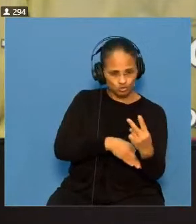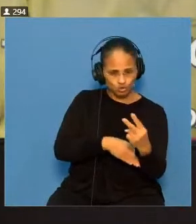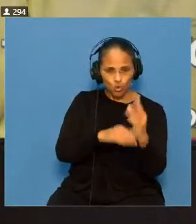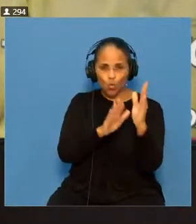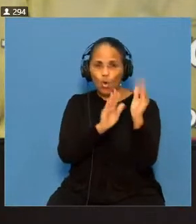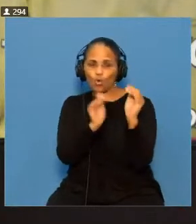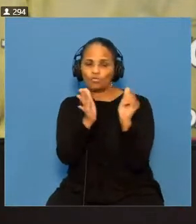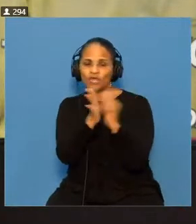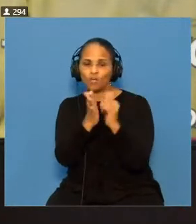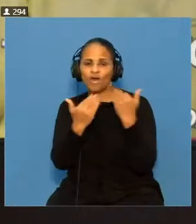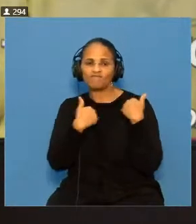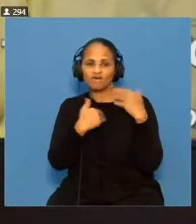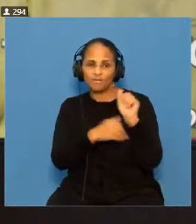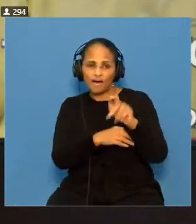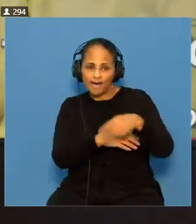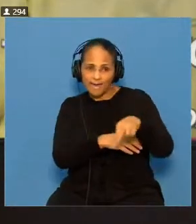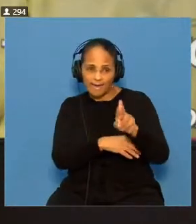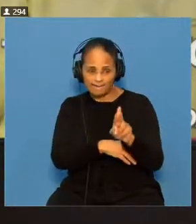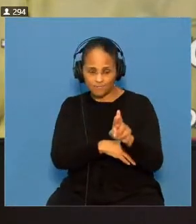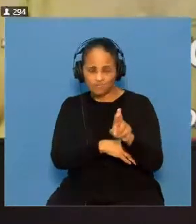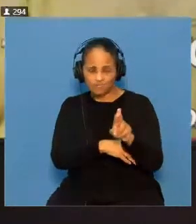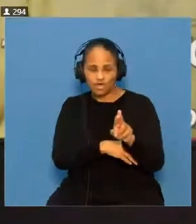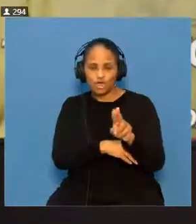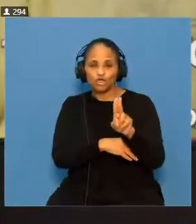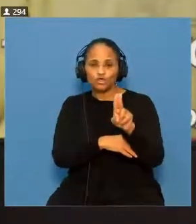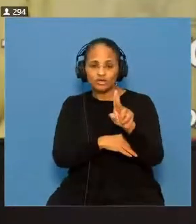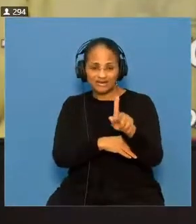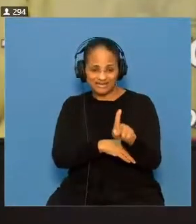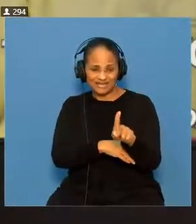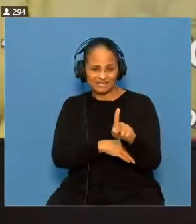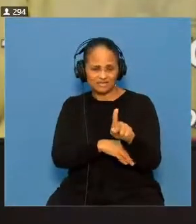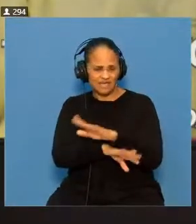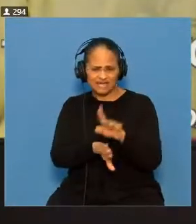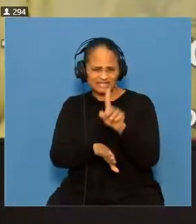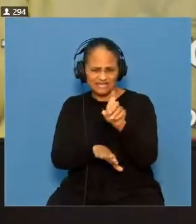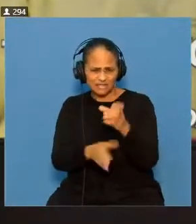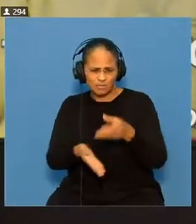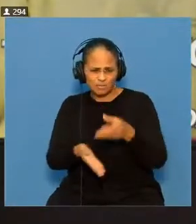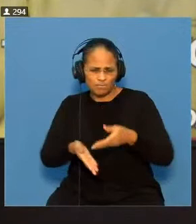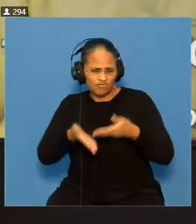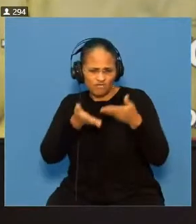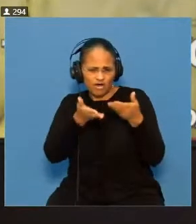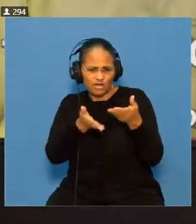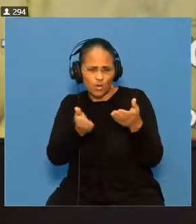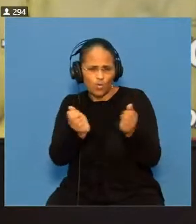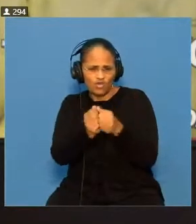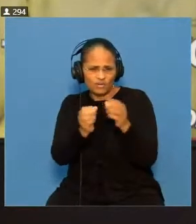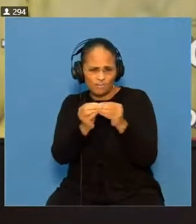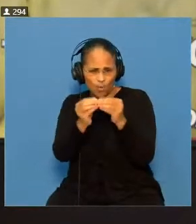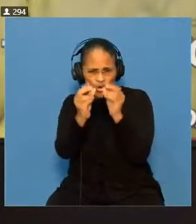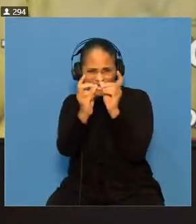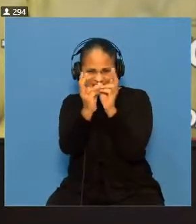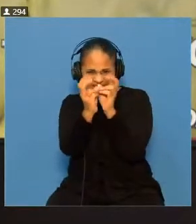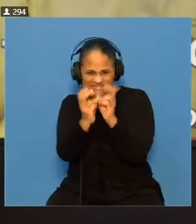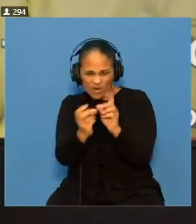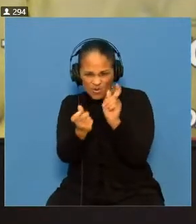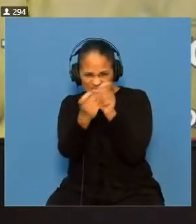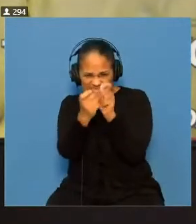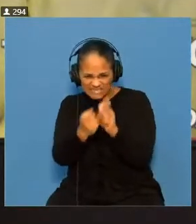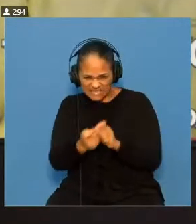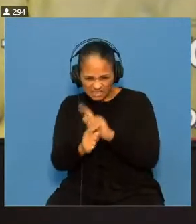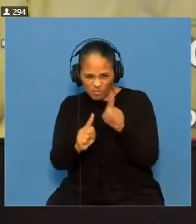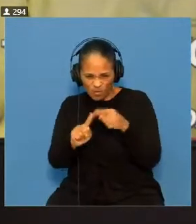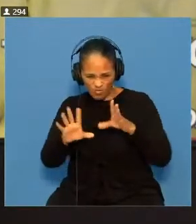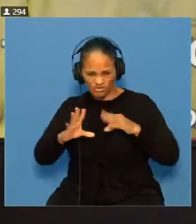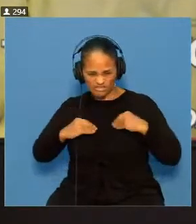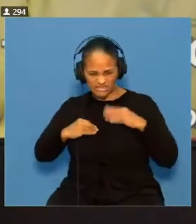we will have it by April. The United Kingdom hasn't necessarily provided us with further details as to when we will be